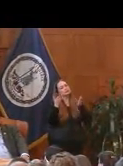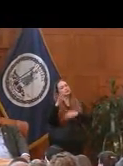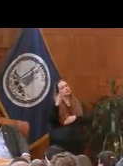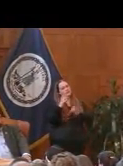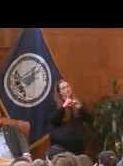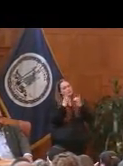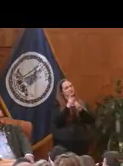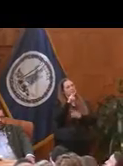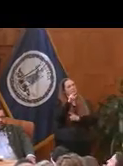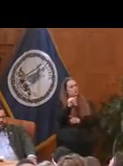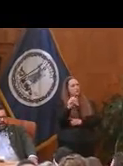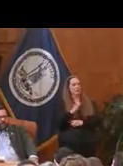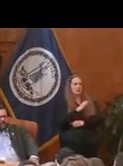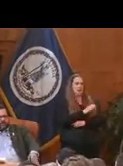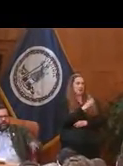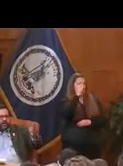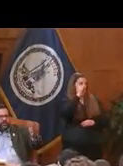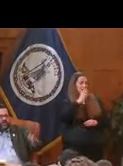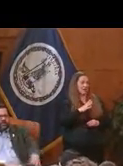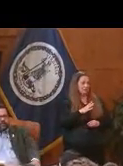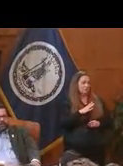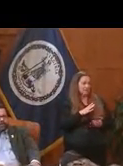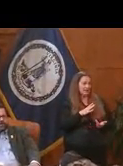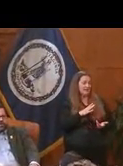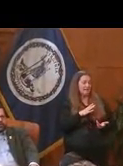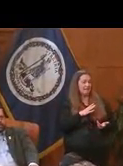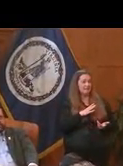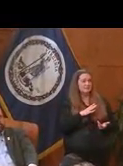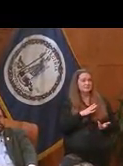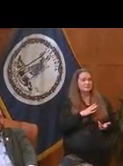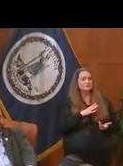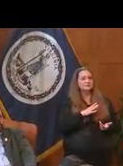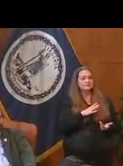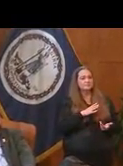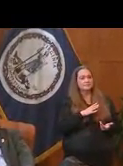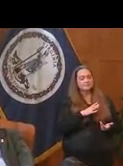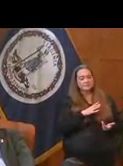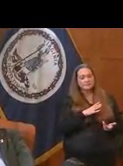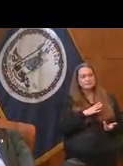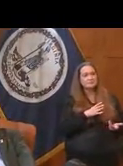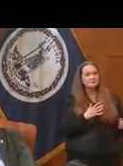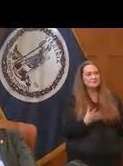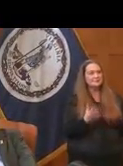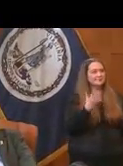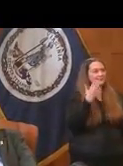Virginia might be, for example, 73 years old and have had both knees replaced.